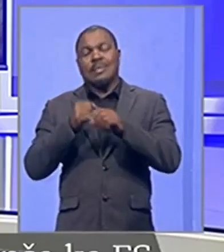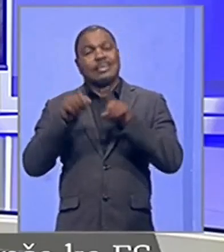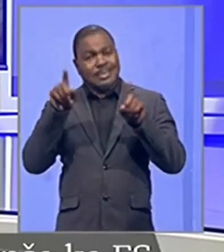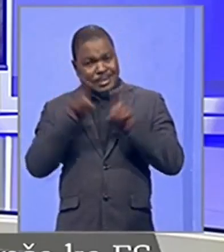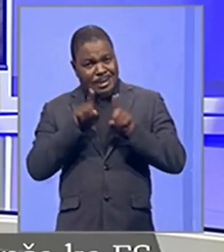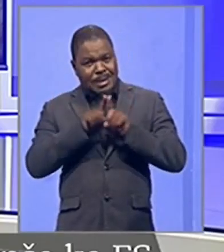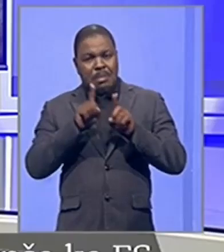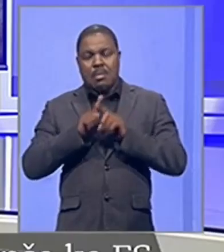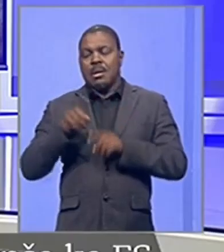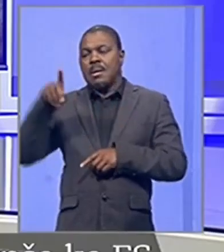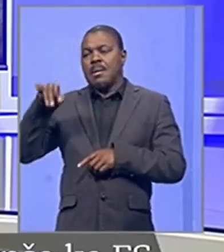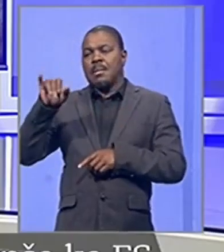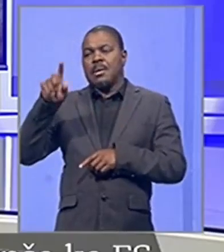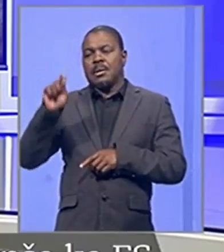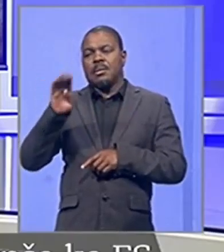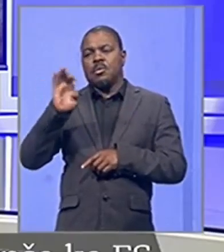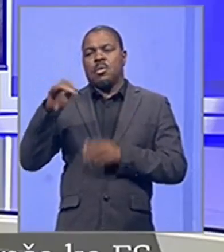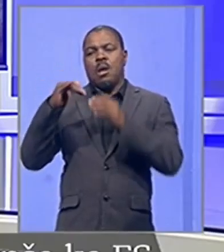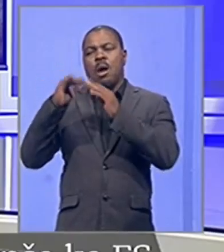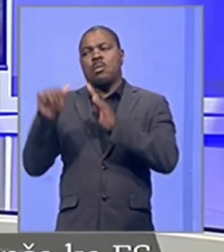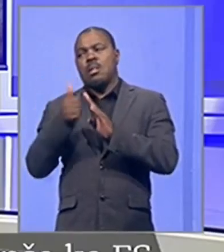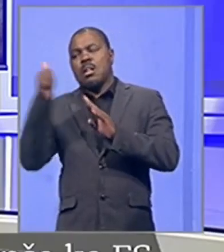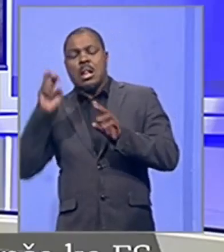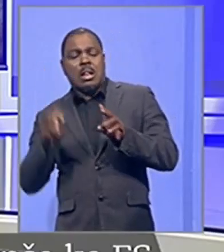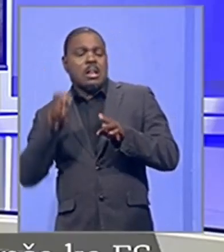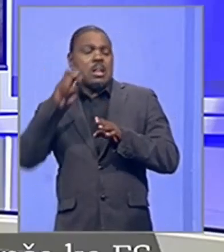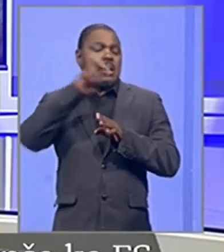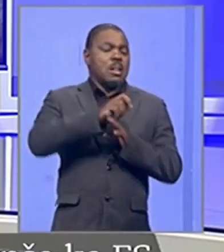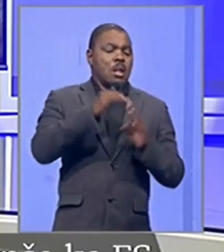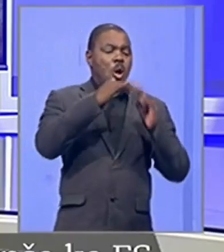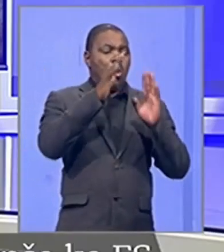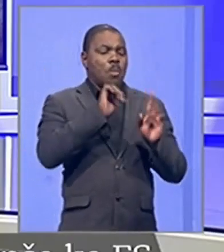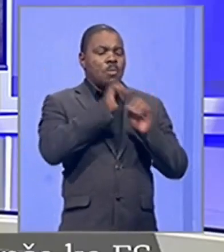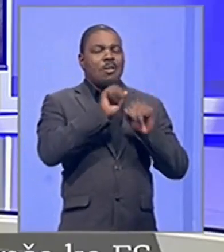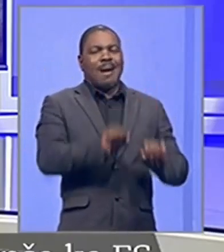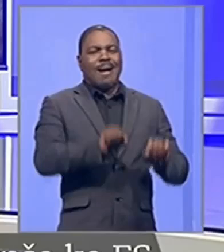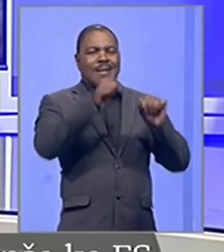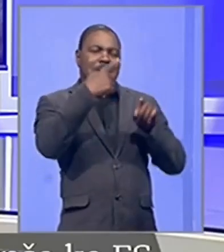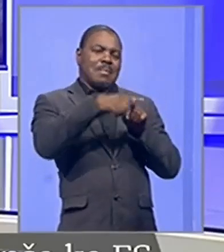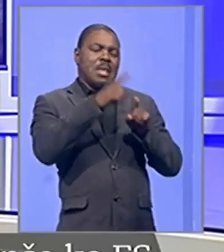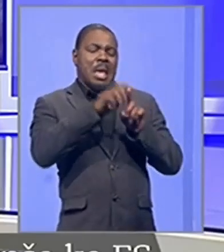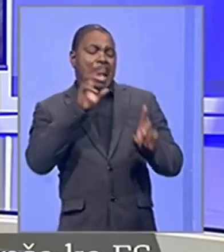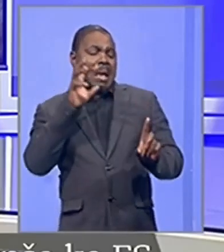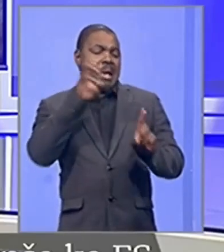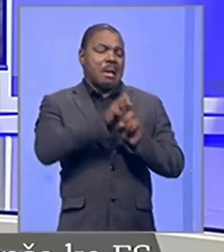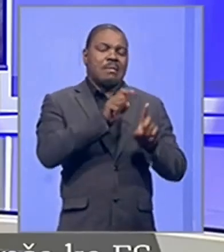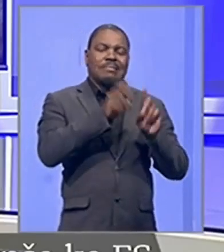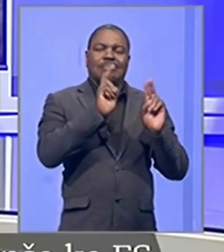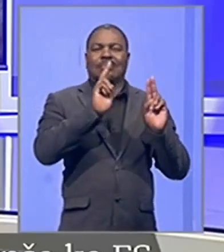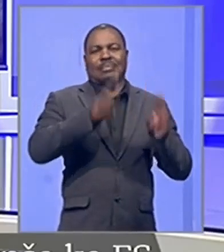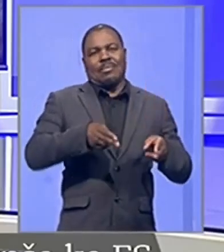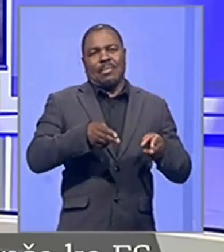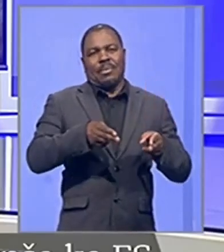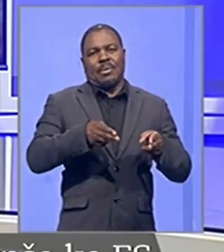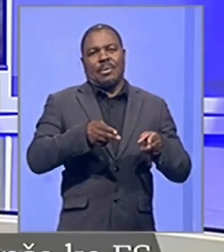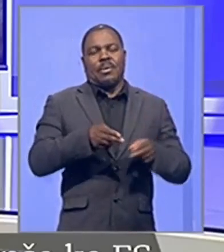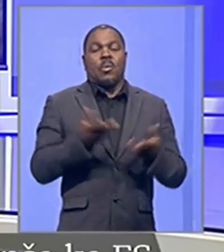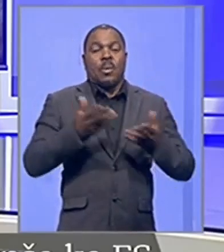ya pitbull ya moagišane go fihla a hlokofala nakong ya ge a bapala ka karatšhe ya lapa la gabo